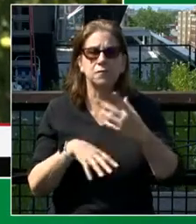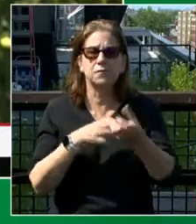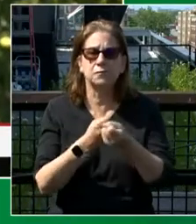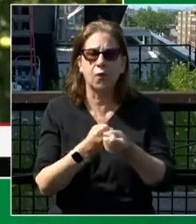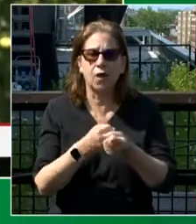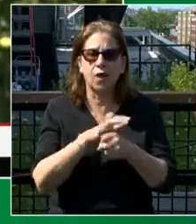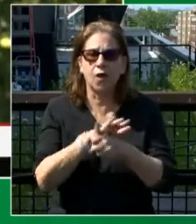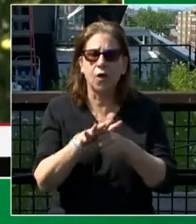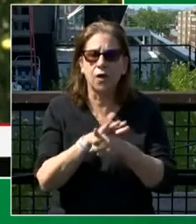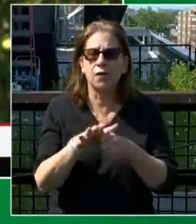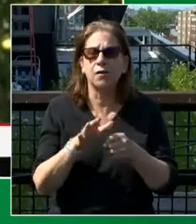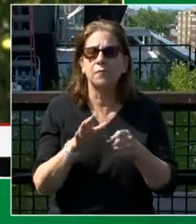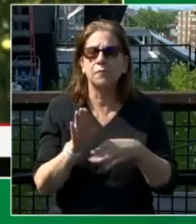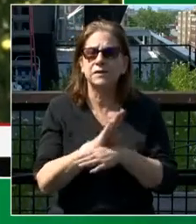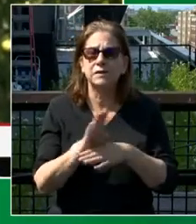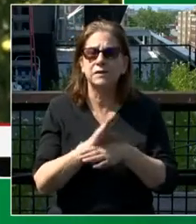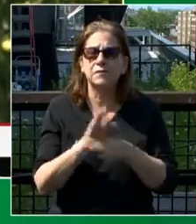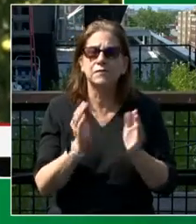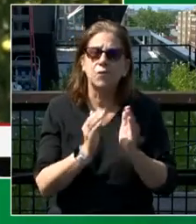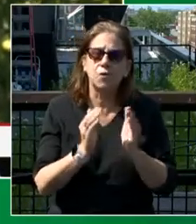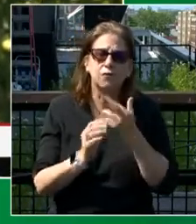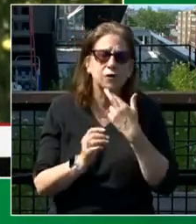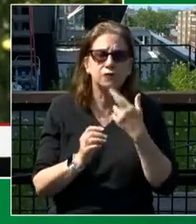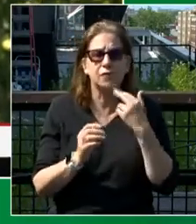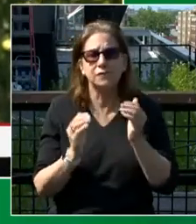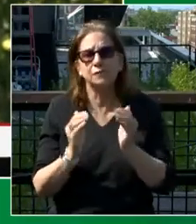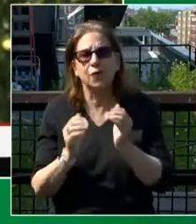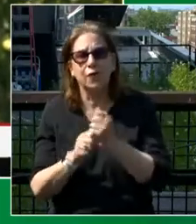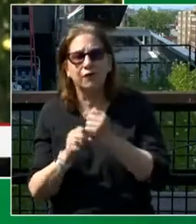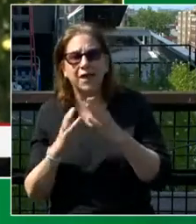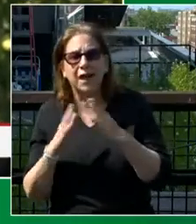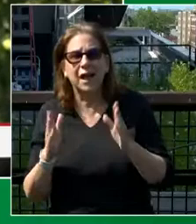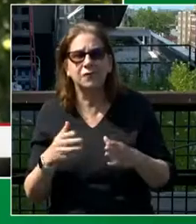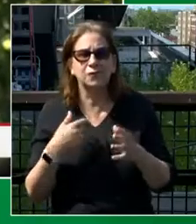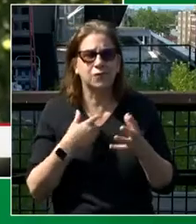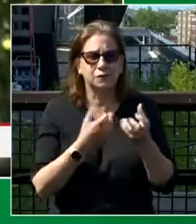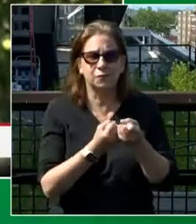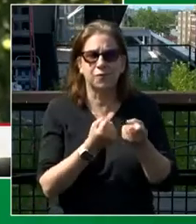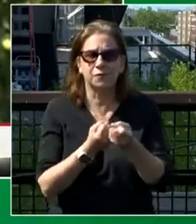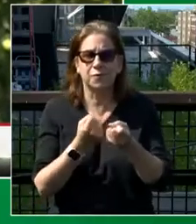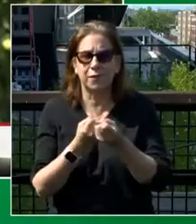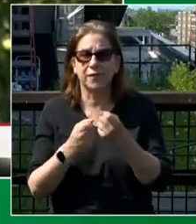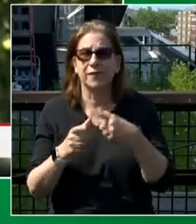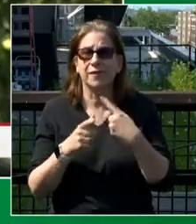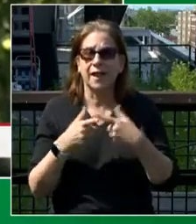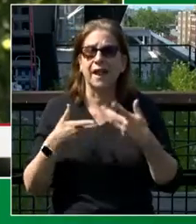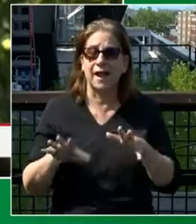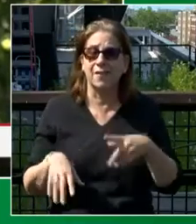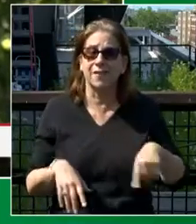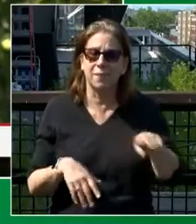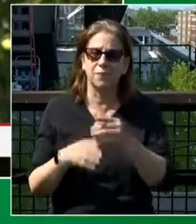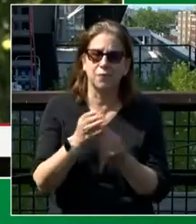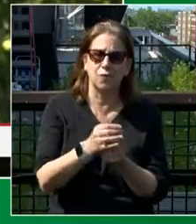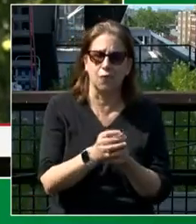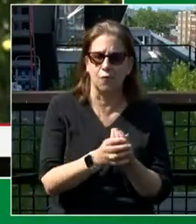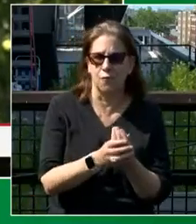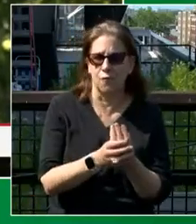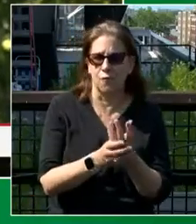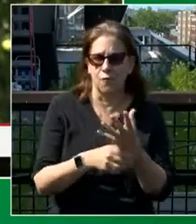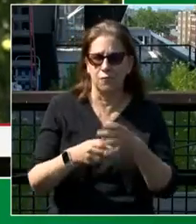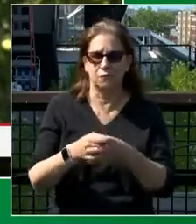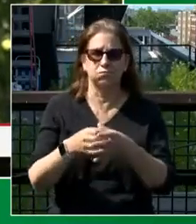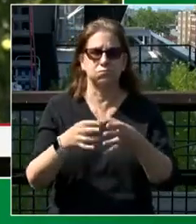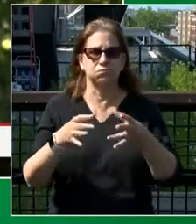us, maybe they'll get a croissant or a donut or come back for lunch. And so we're really excited about that. So that's been exciting.